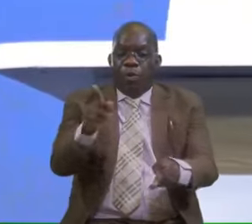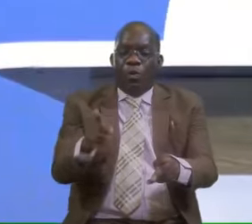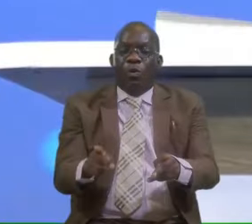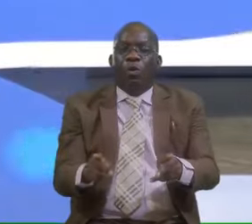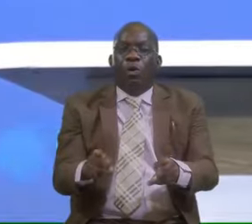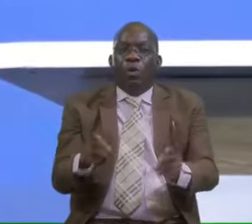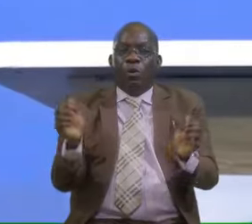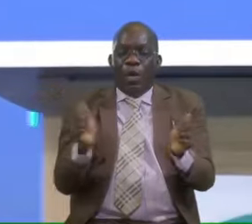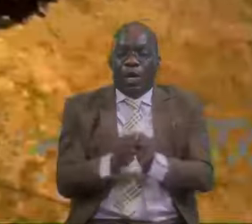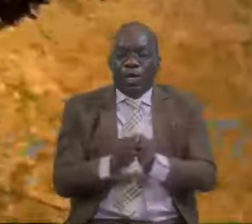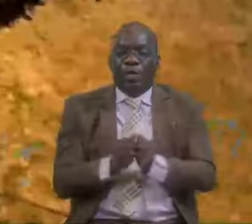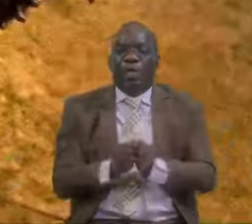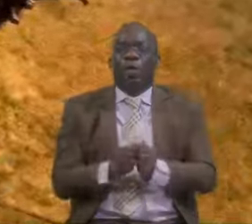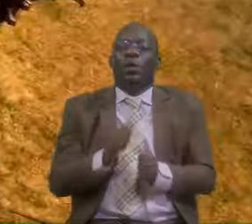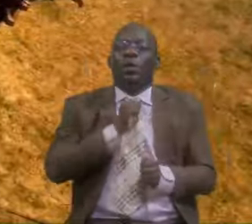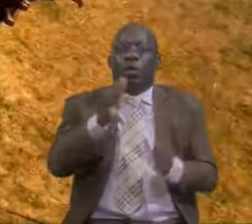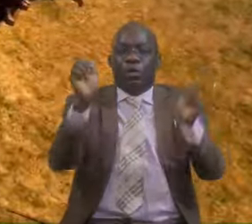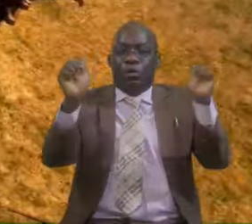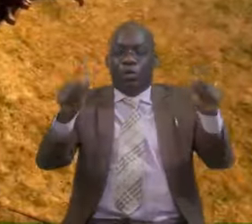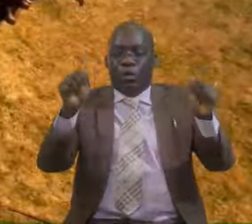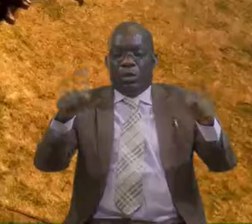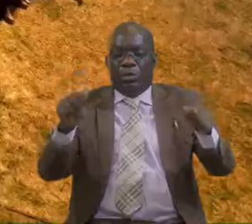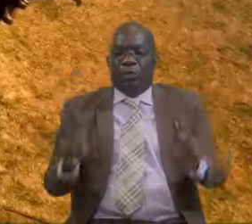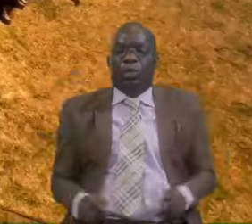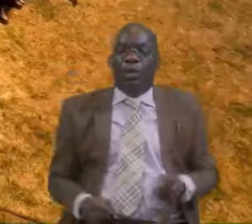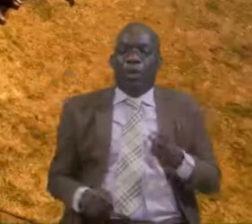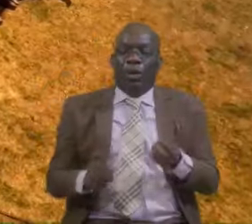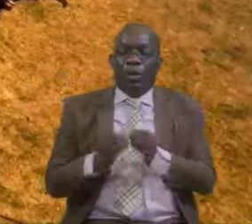with impossibility. Let's look at number one there.